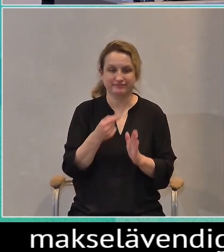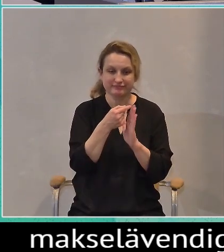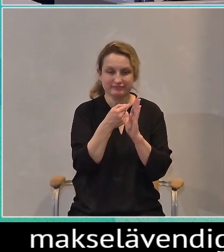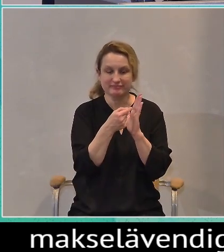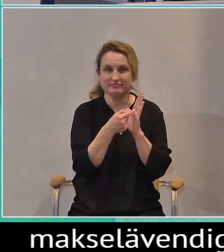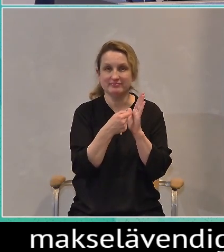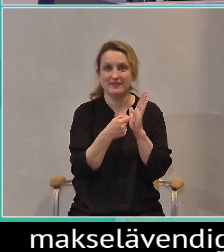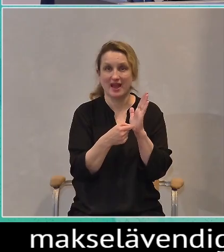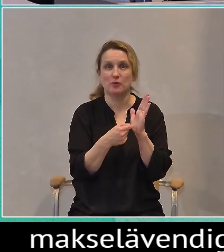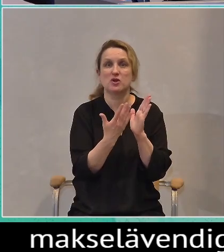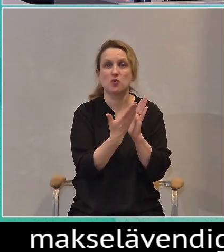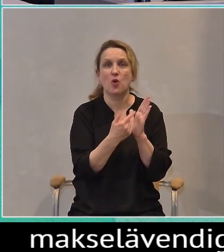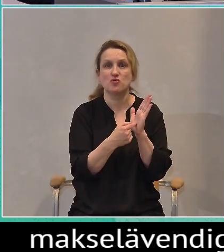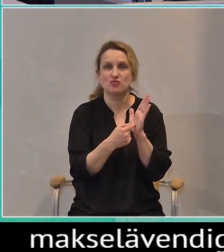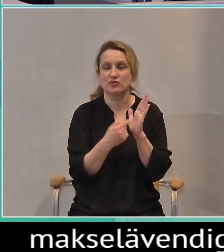are involved.